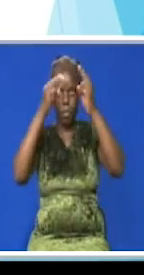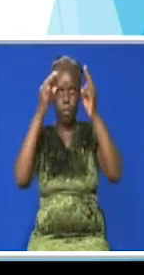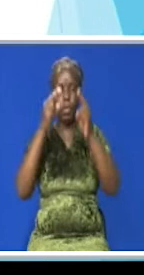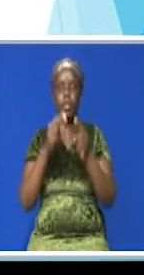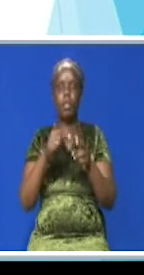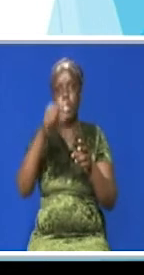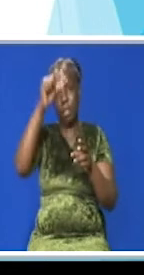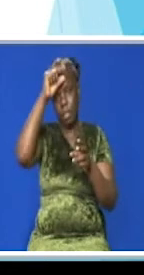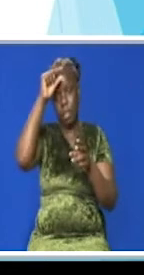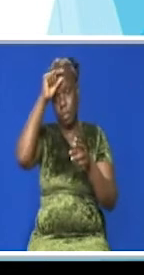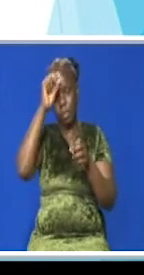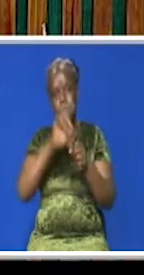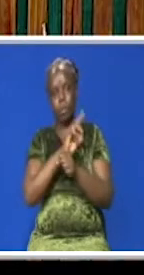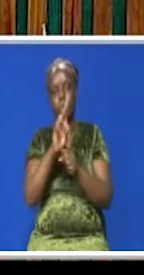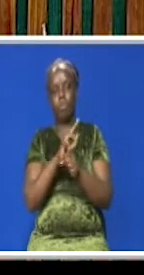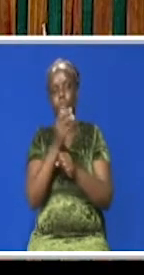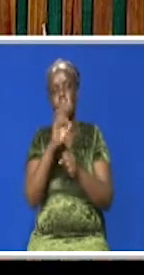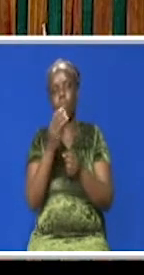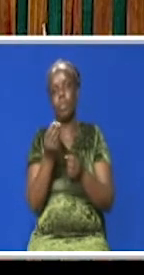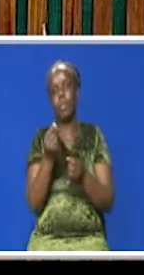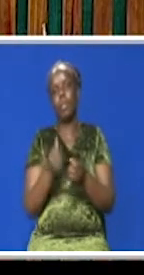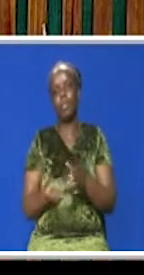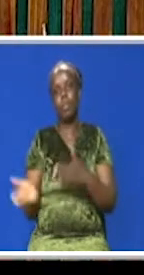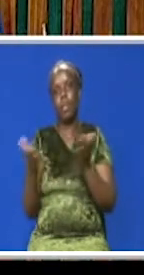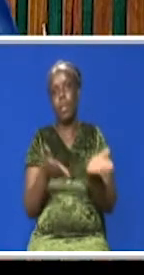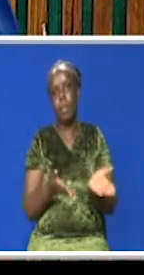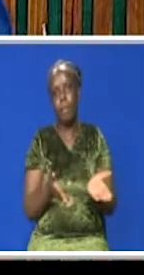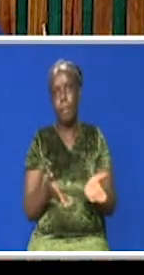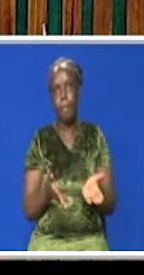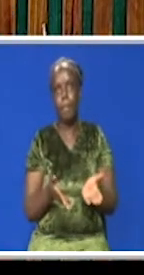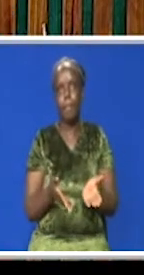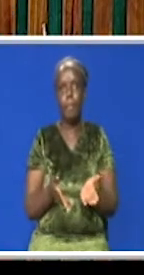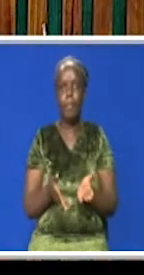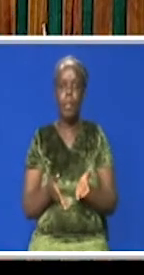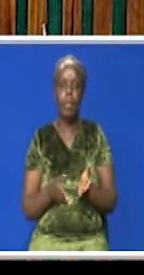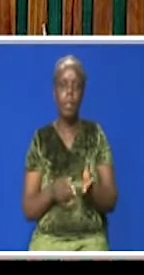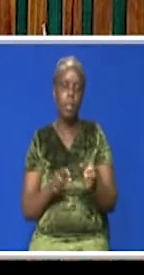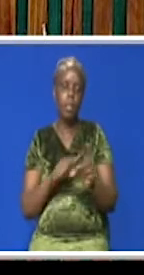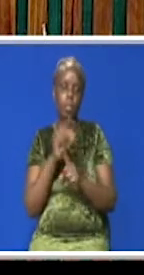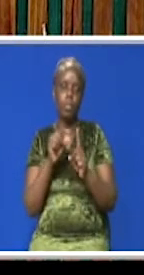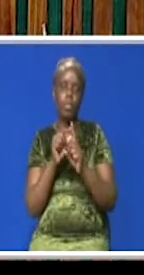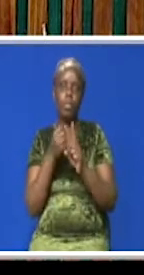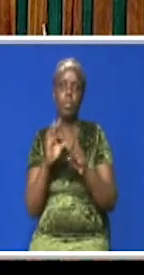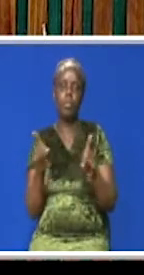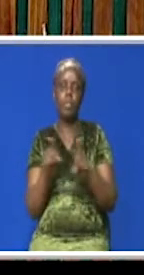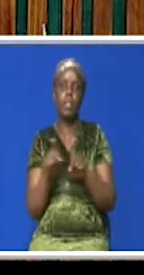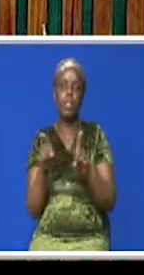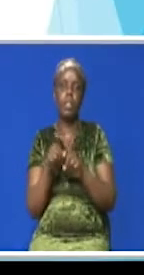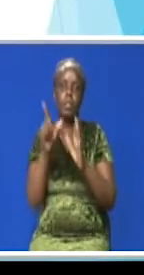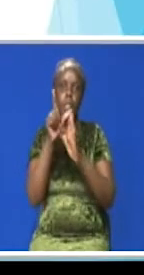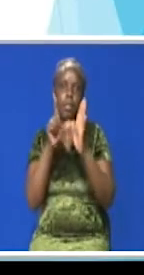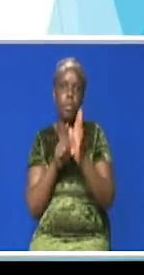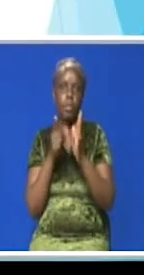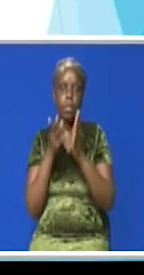is government expenditure. Welcome. These are our objectives today. By the